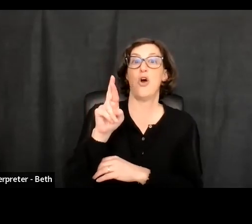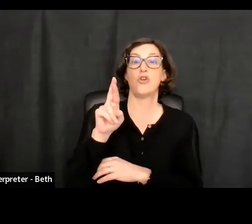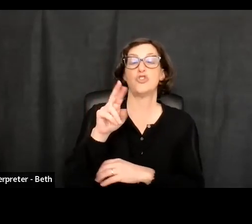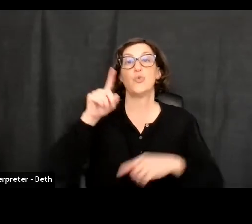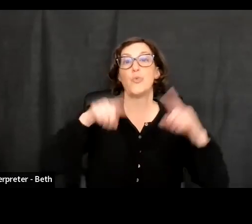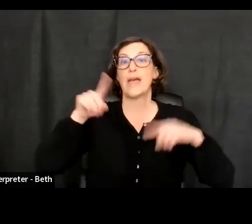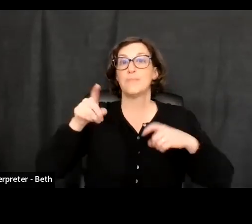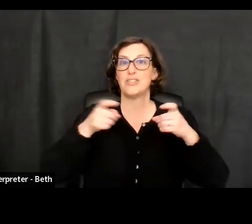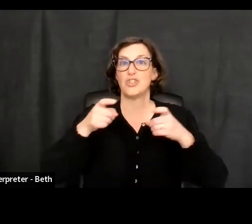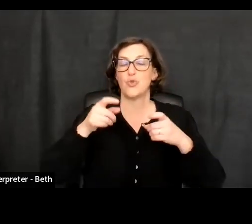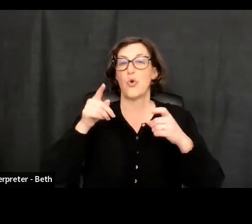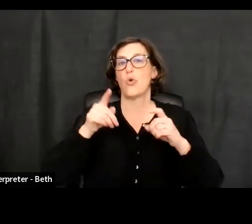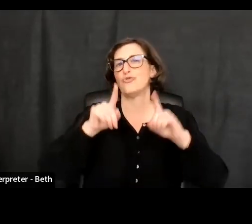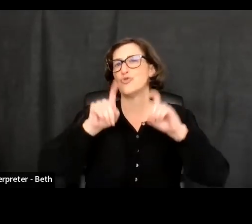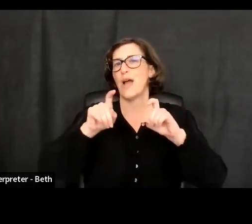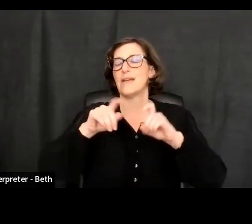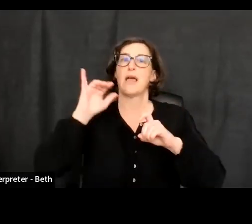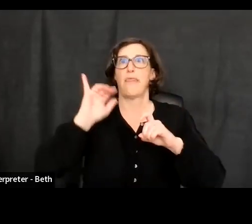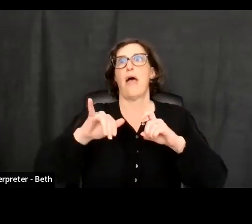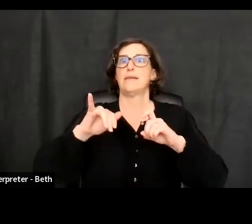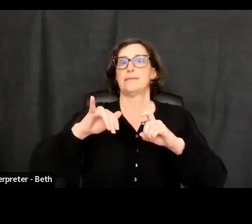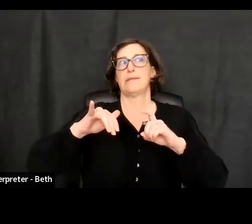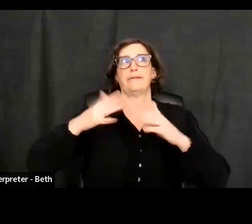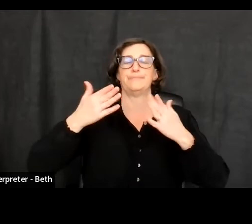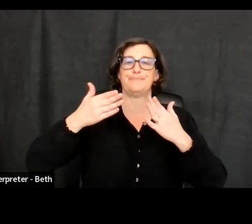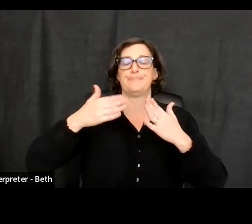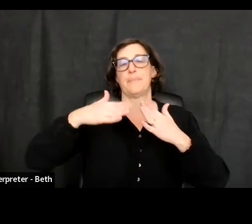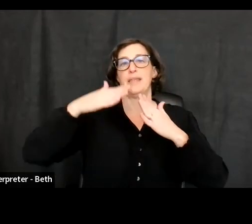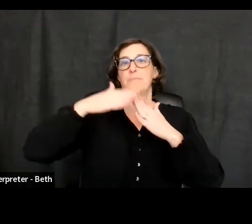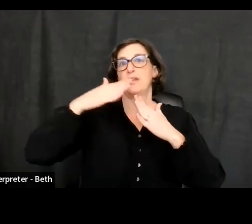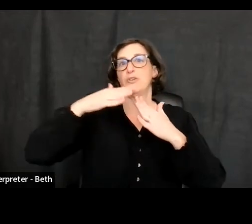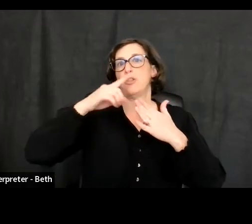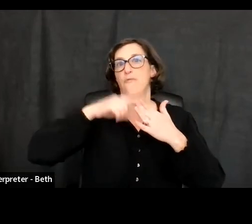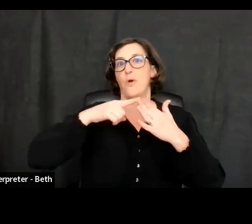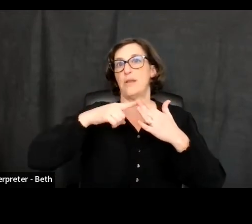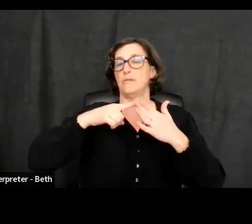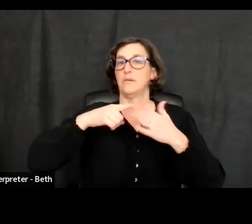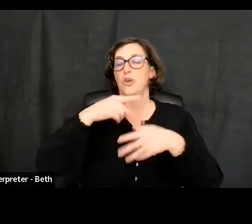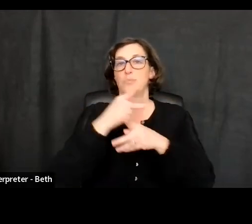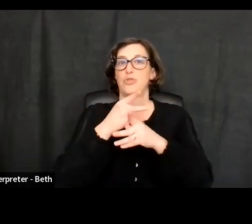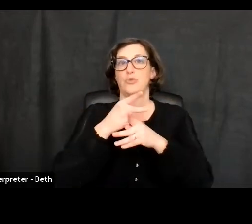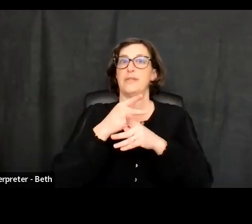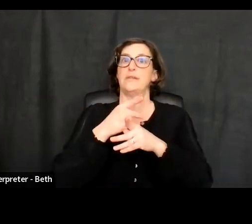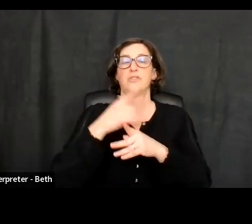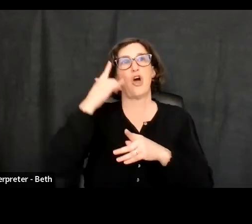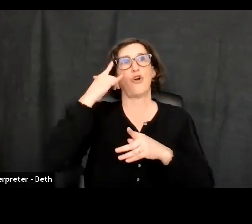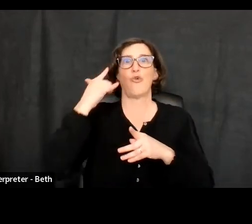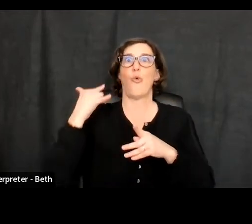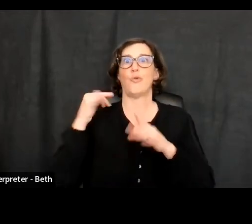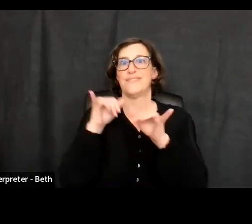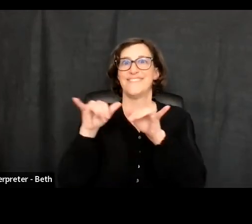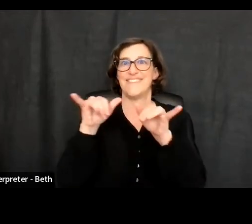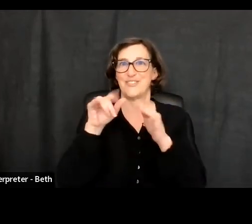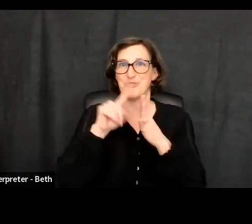trials, which are the pinnacle of what produces gold standard research. So how do